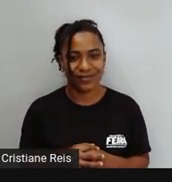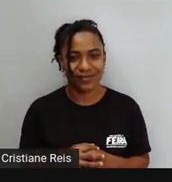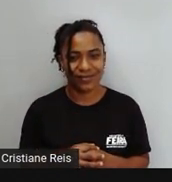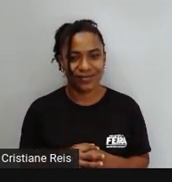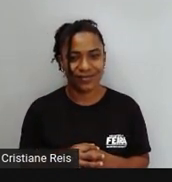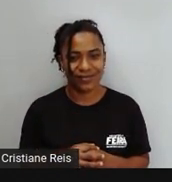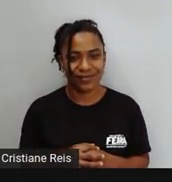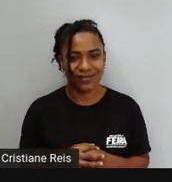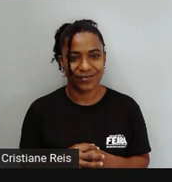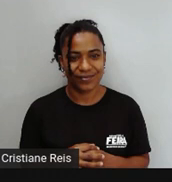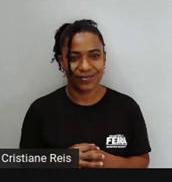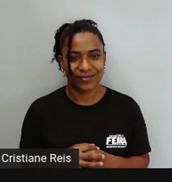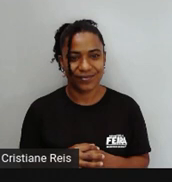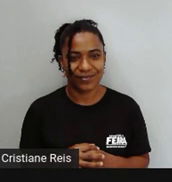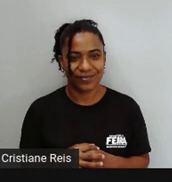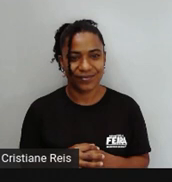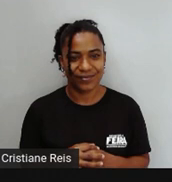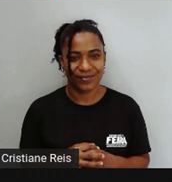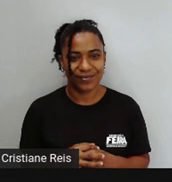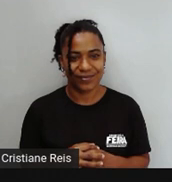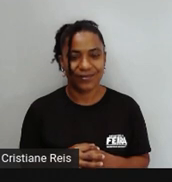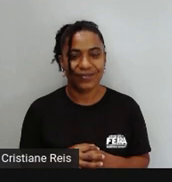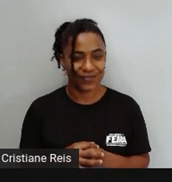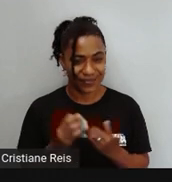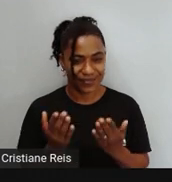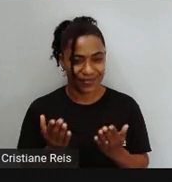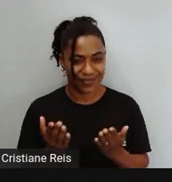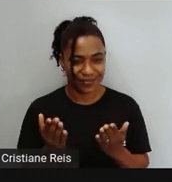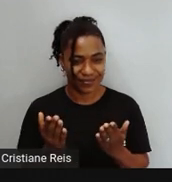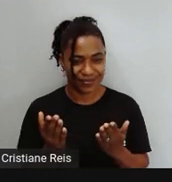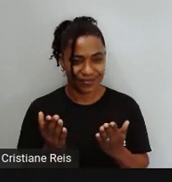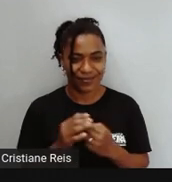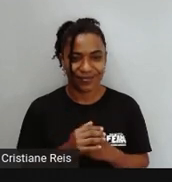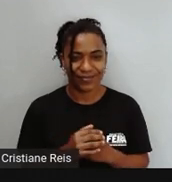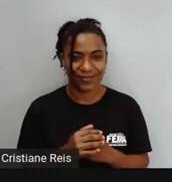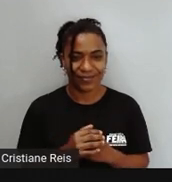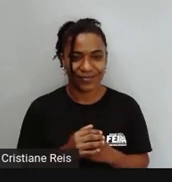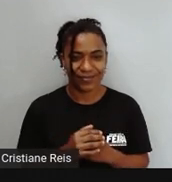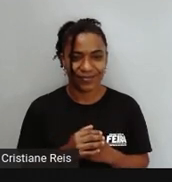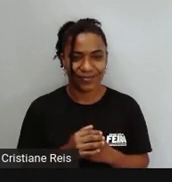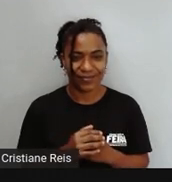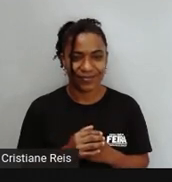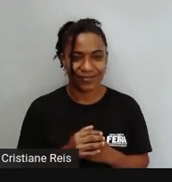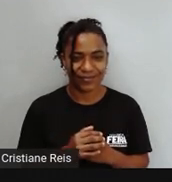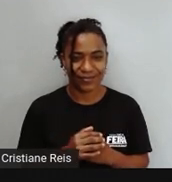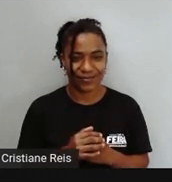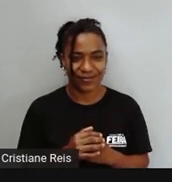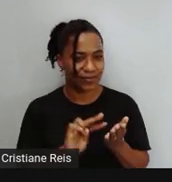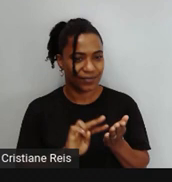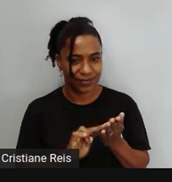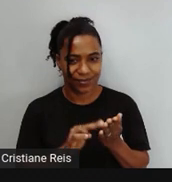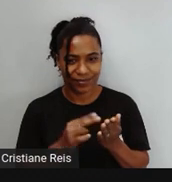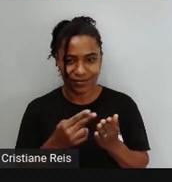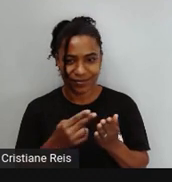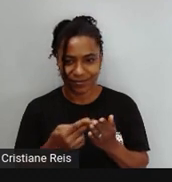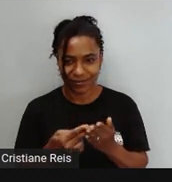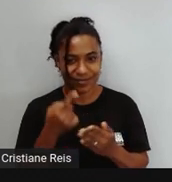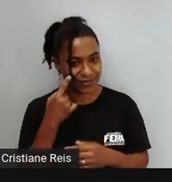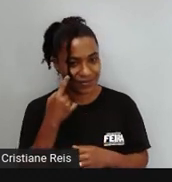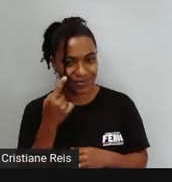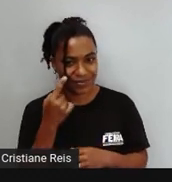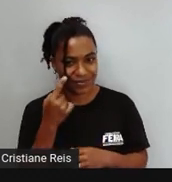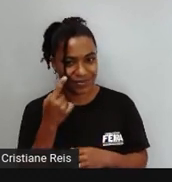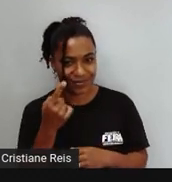multiplication. 5 times 3 is 15. Here, 5